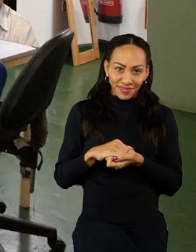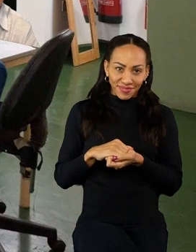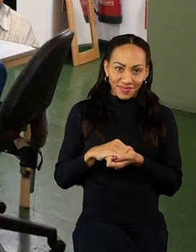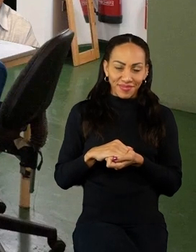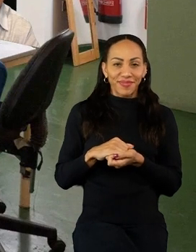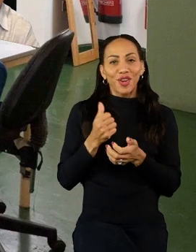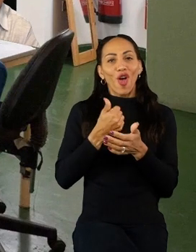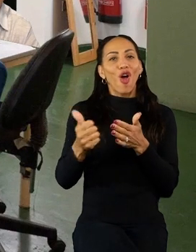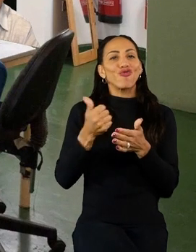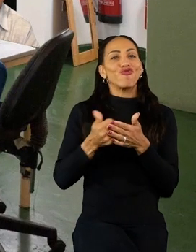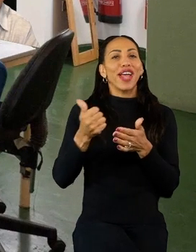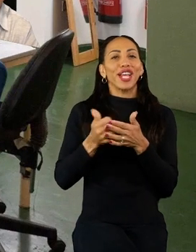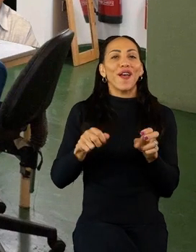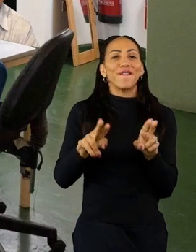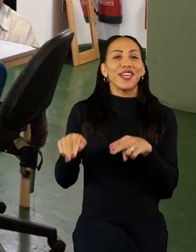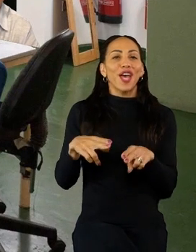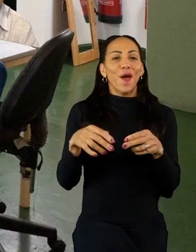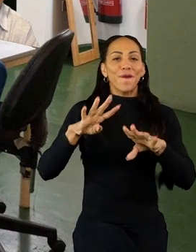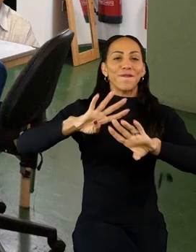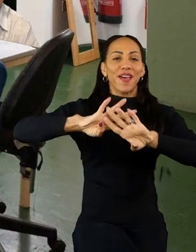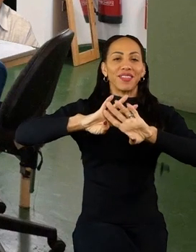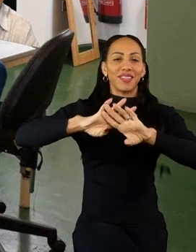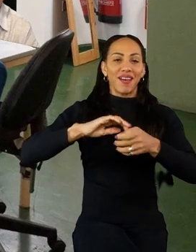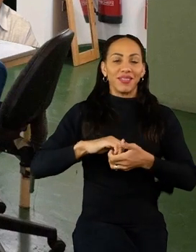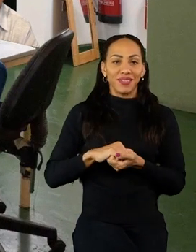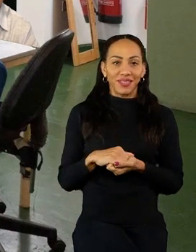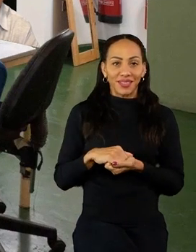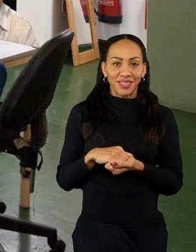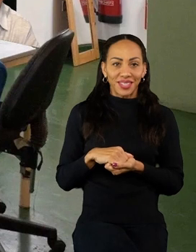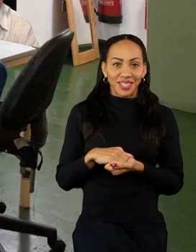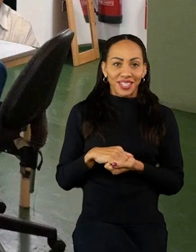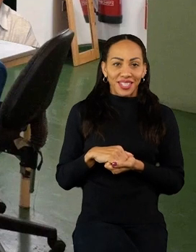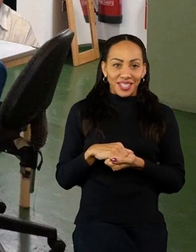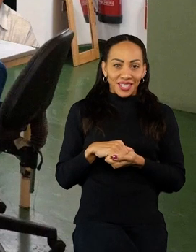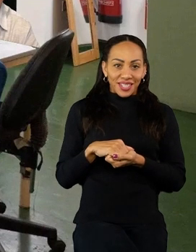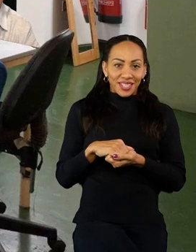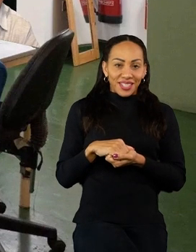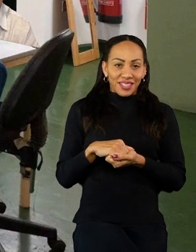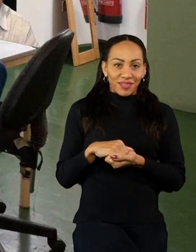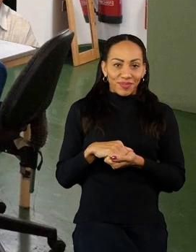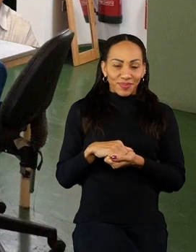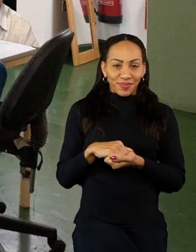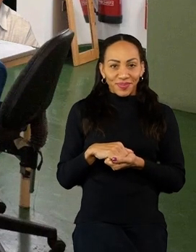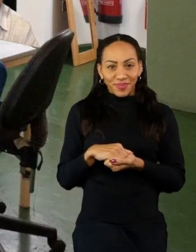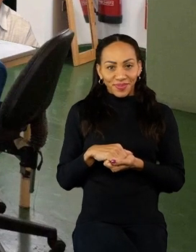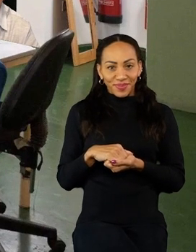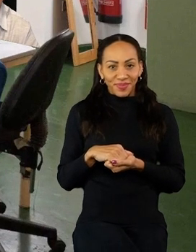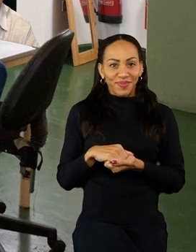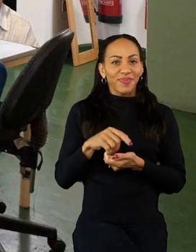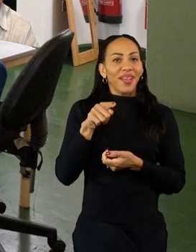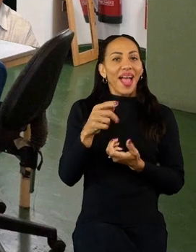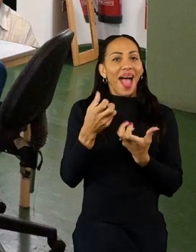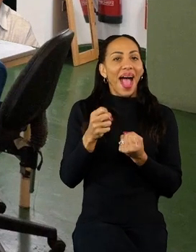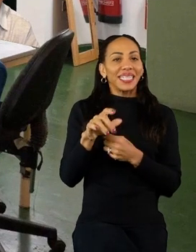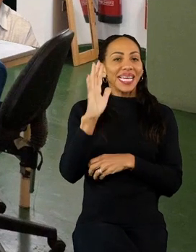little And then there was just some images actually, just from that piece that we'll just whiz through. And I think that takes us to the end. Those are